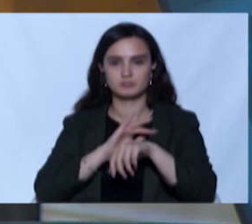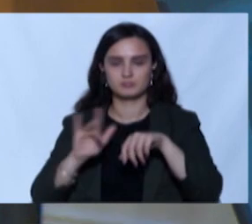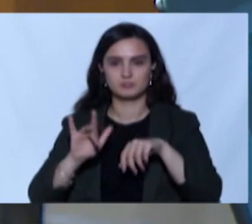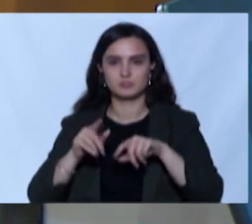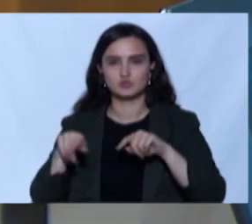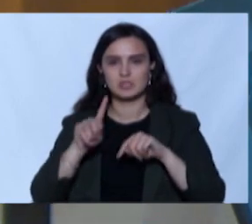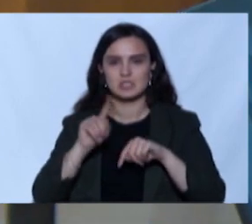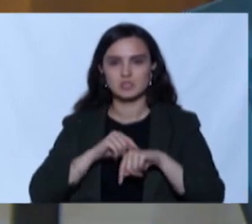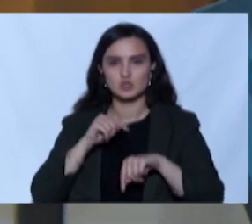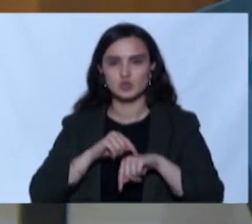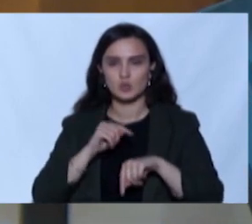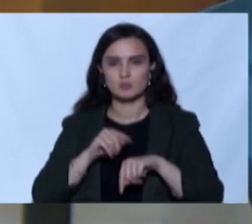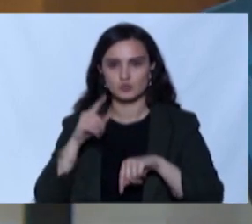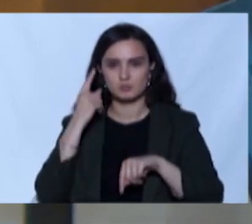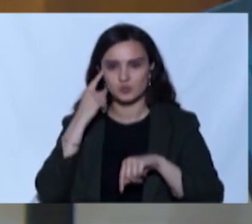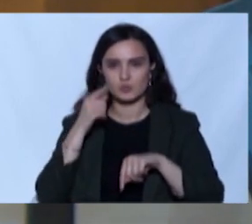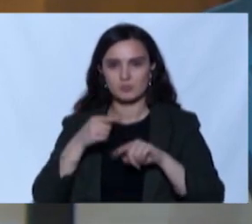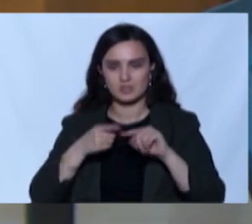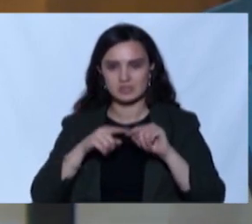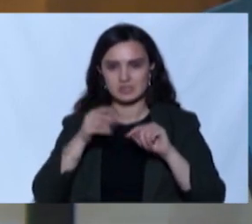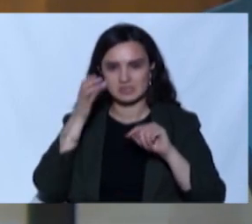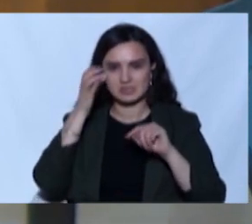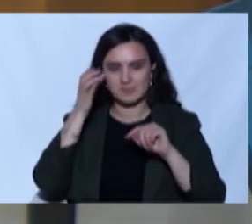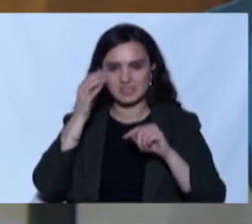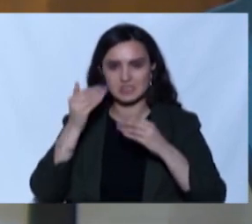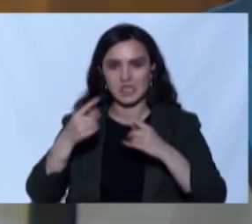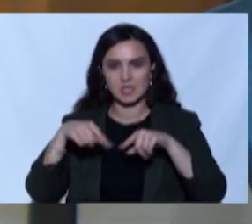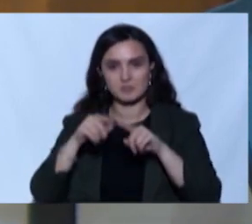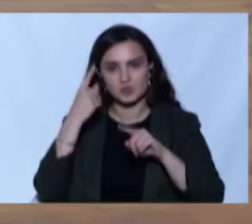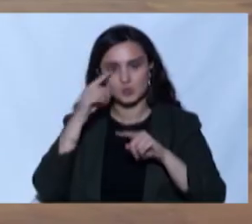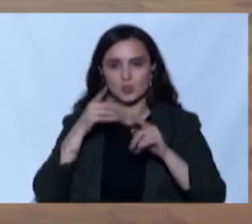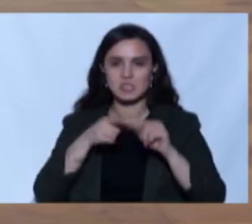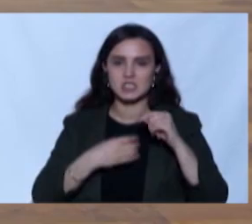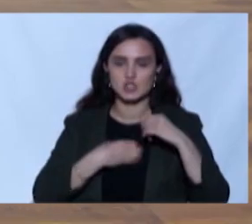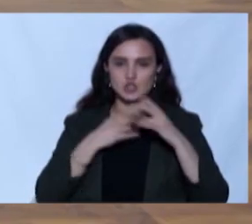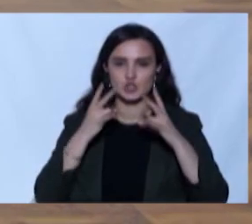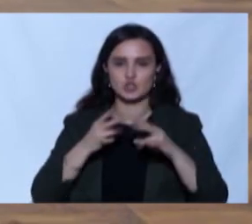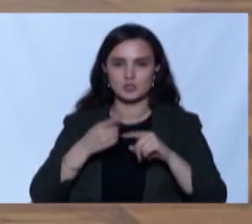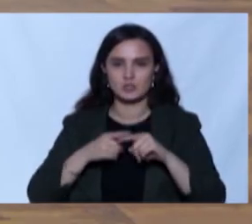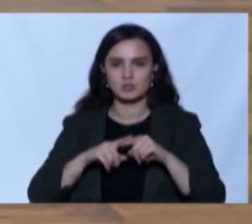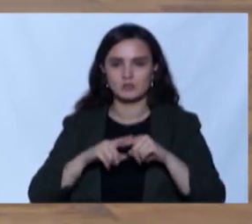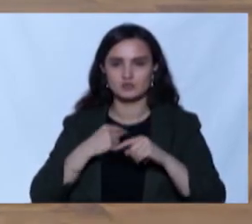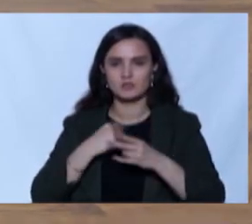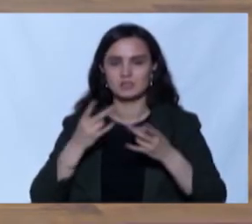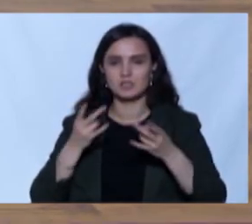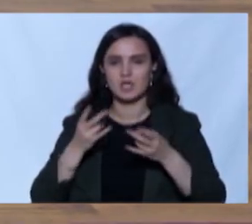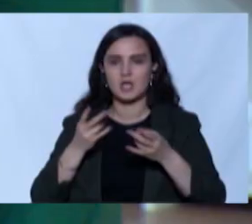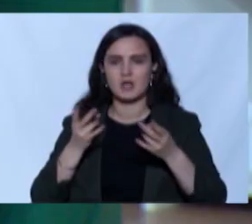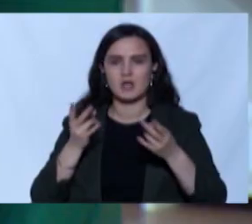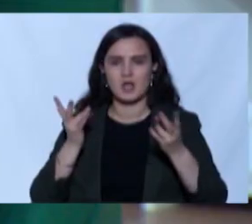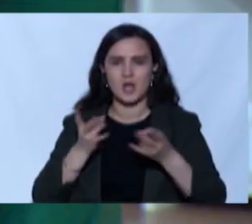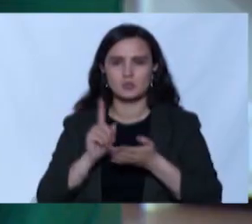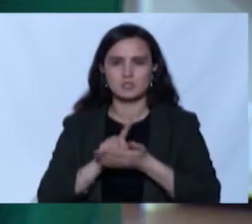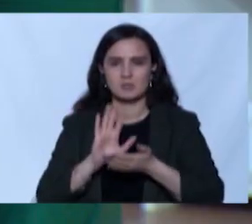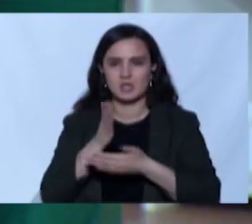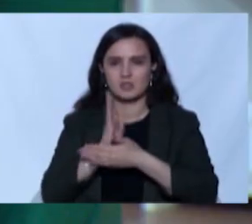What do you feel about that? Do you think it is a science fiction ultimately, or do you think it is a horror? Well, I don't necessarily think we need to separate the two because,